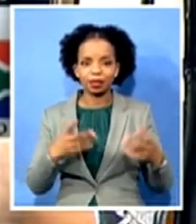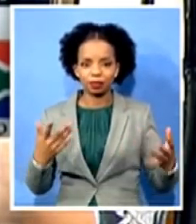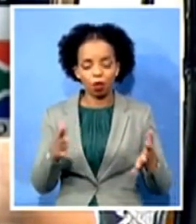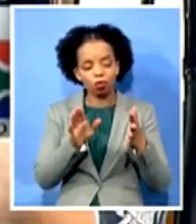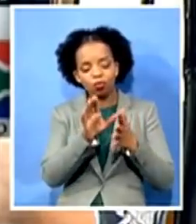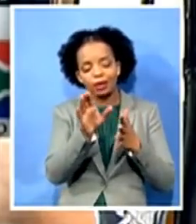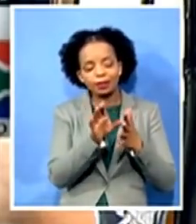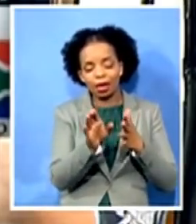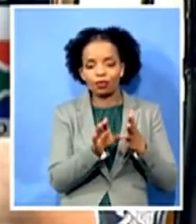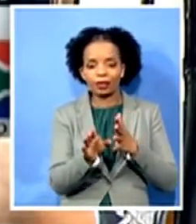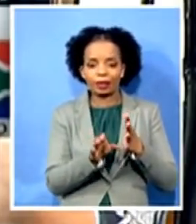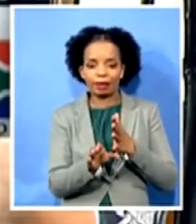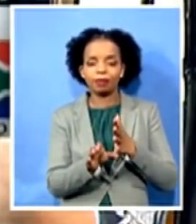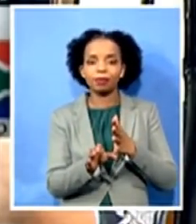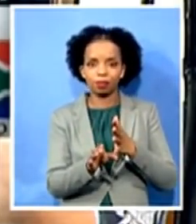of the law.